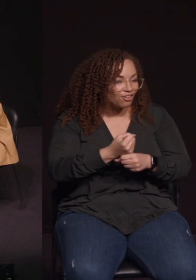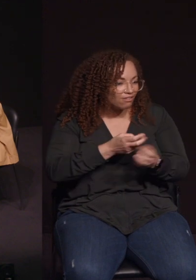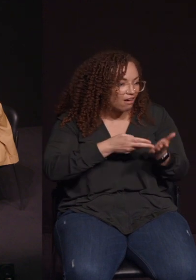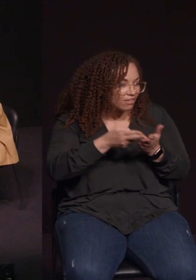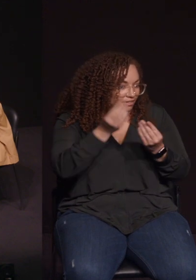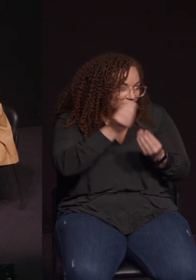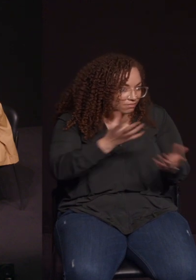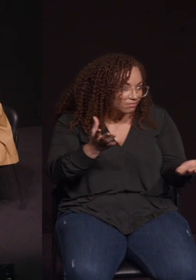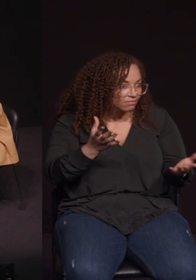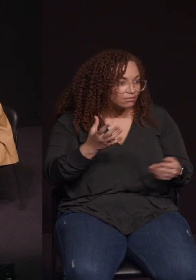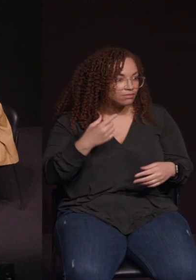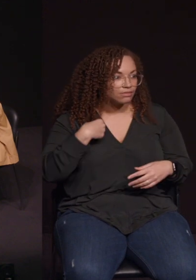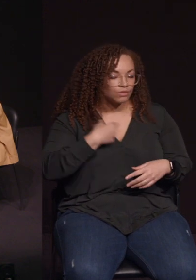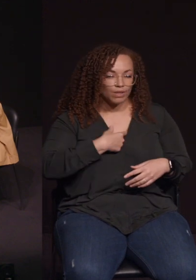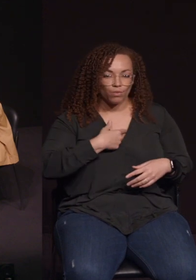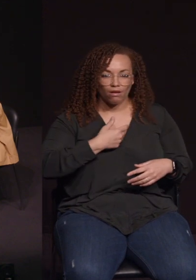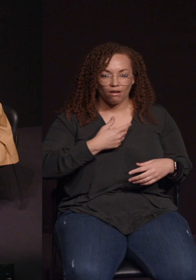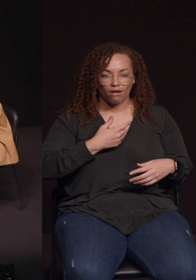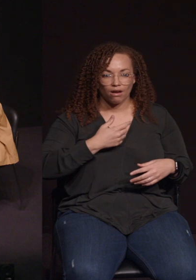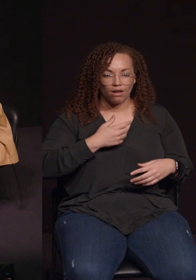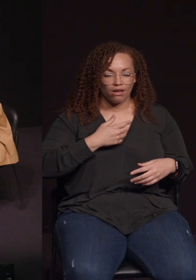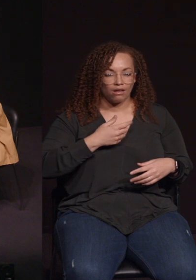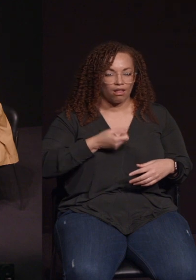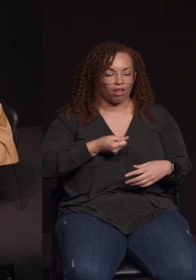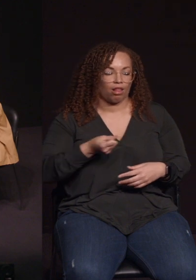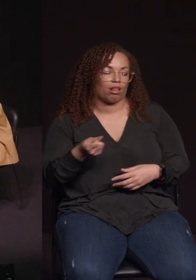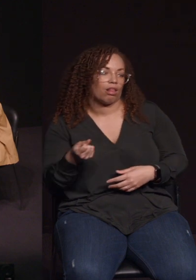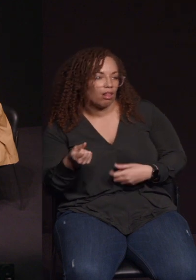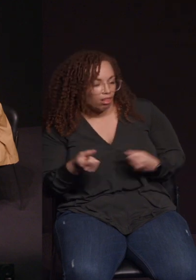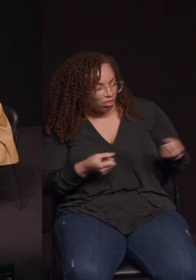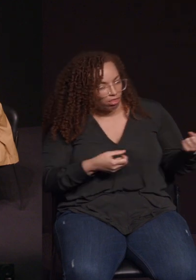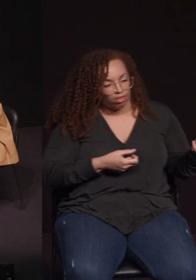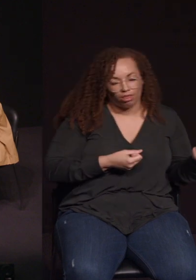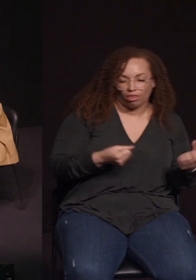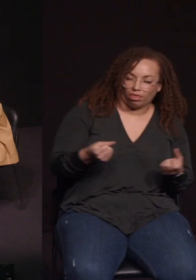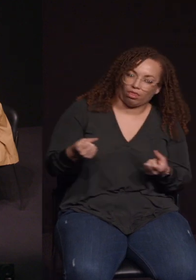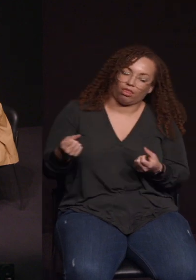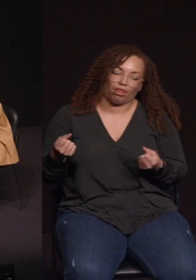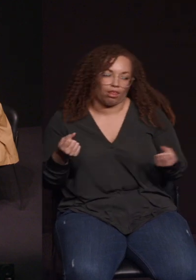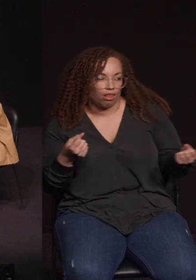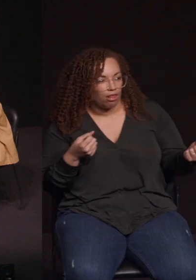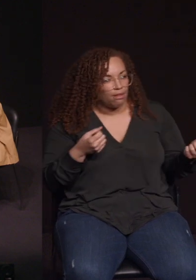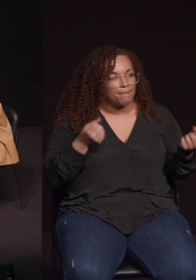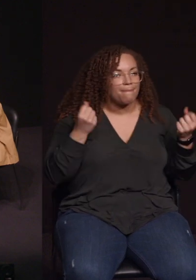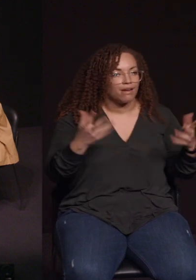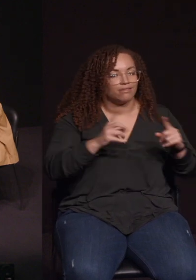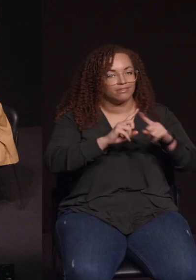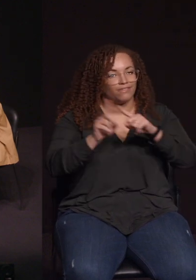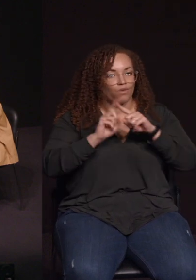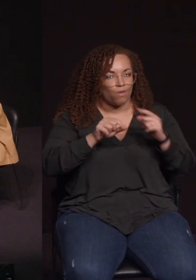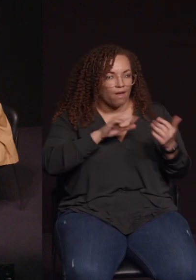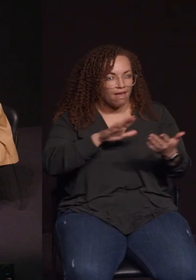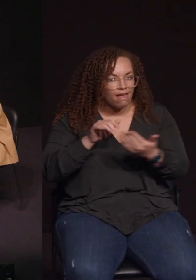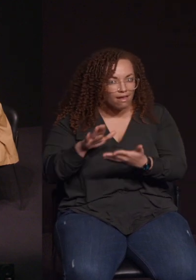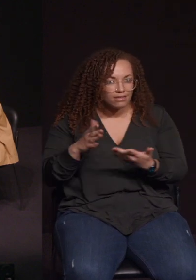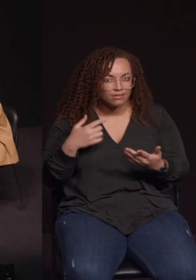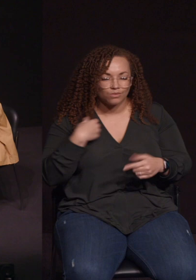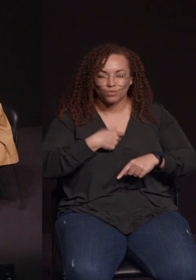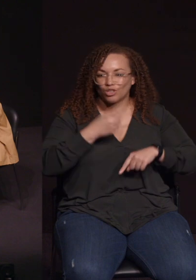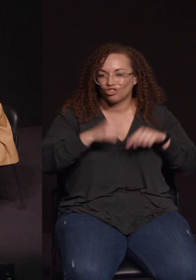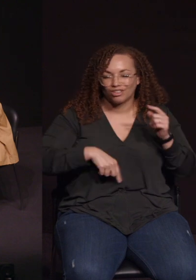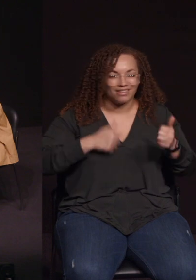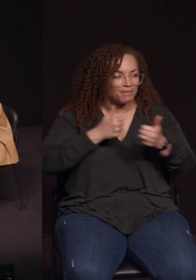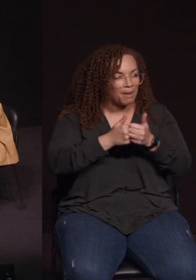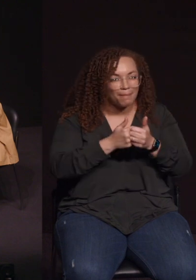We were pushed and pulled in so many different ways that we really couldn't keep